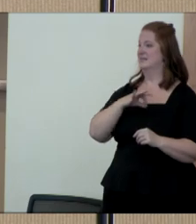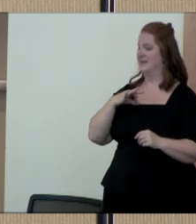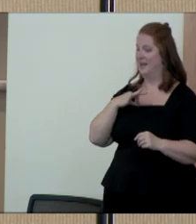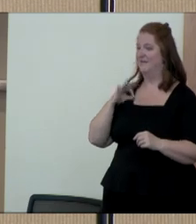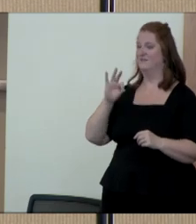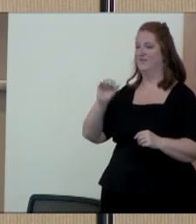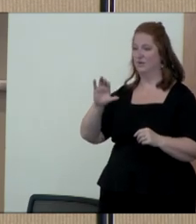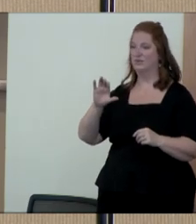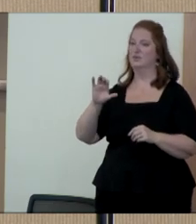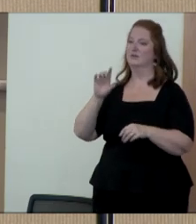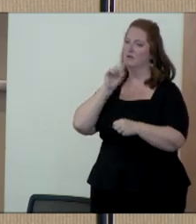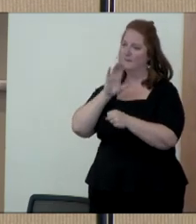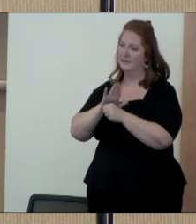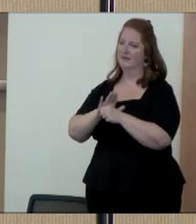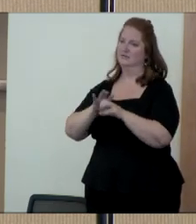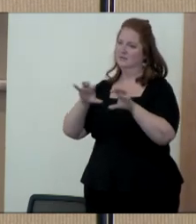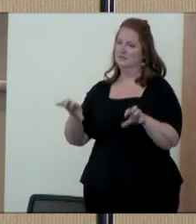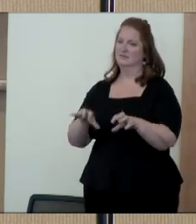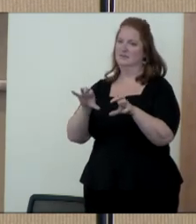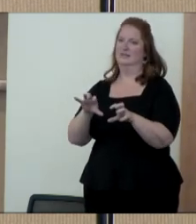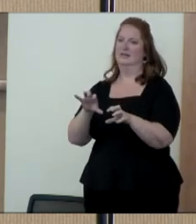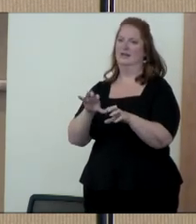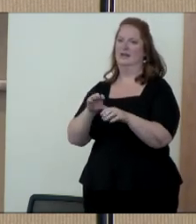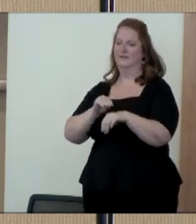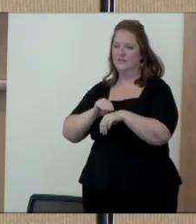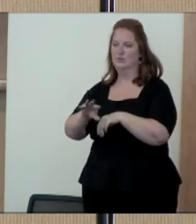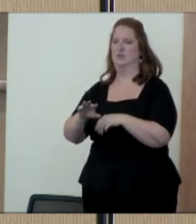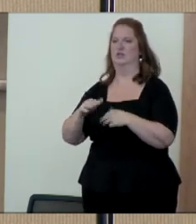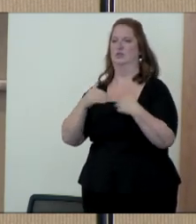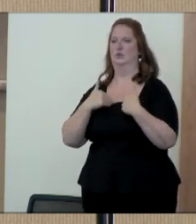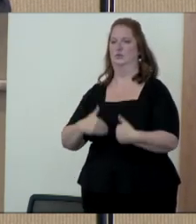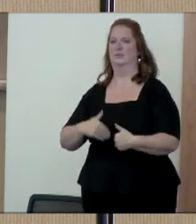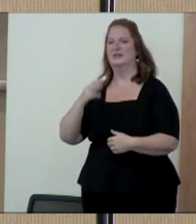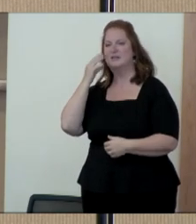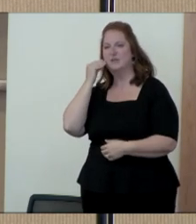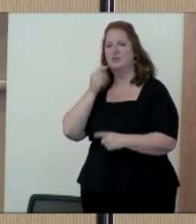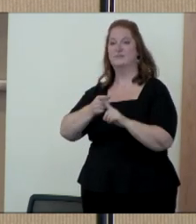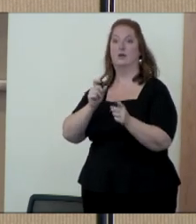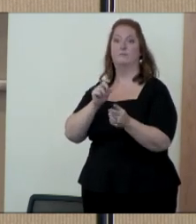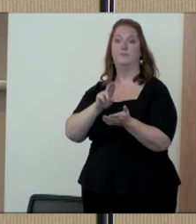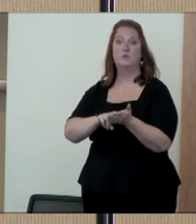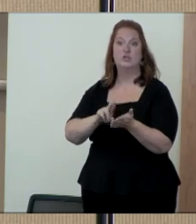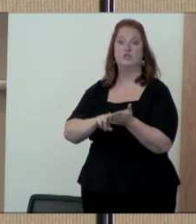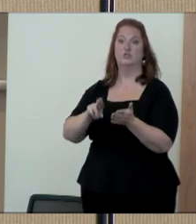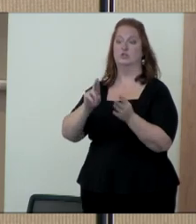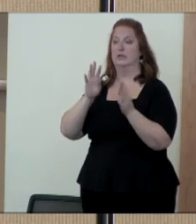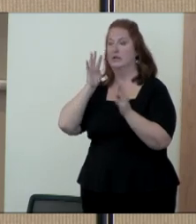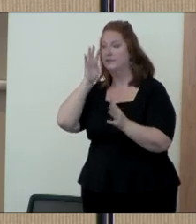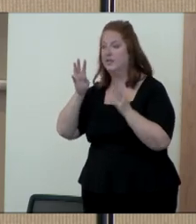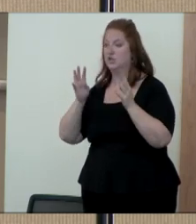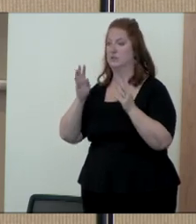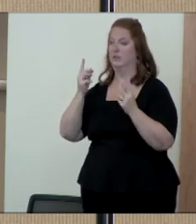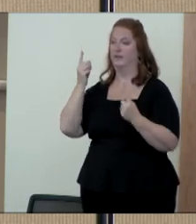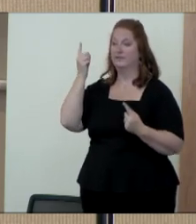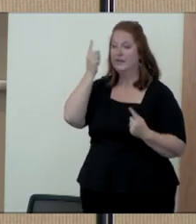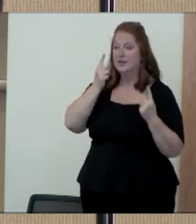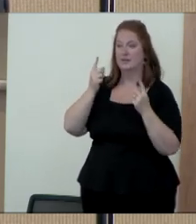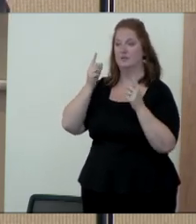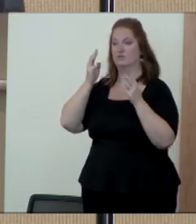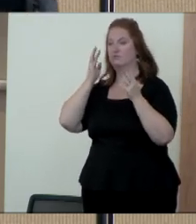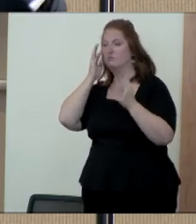make great improvements to the human experience through research, through innovation, through thinking, through